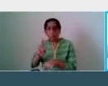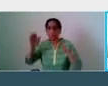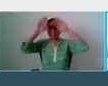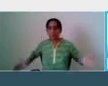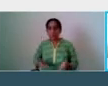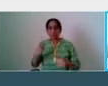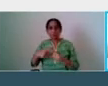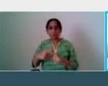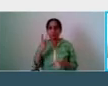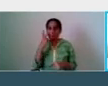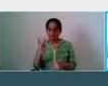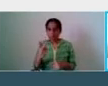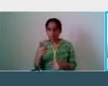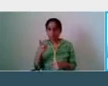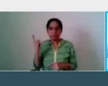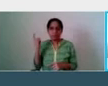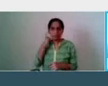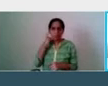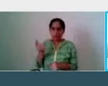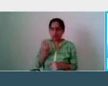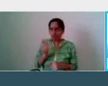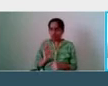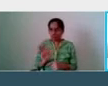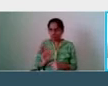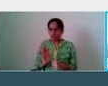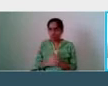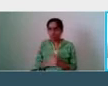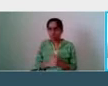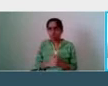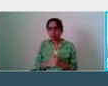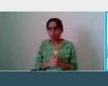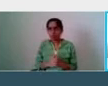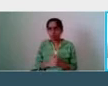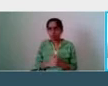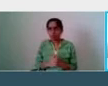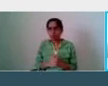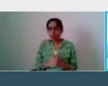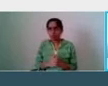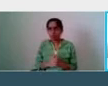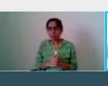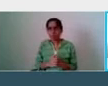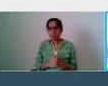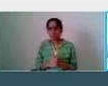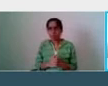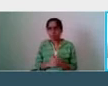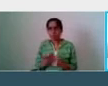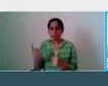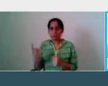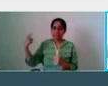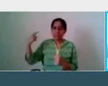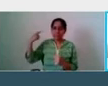okay sound uh is uh what is the main part of spoken language